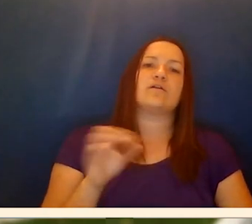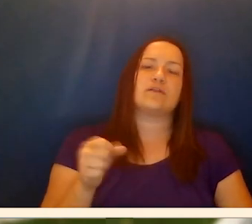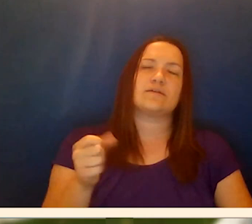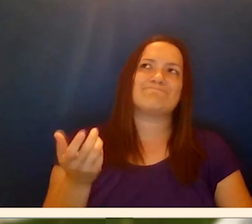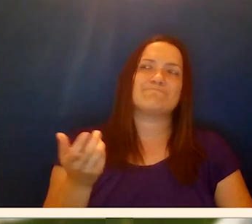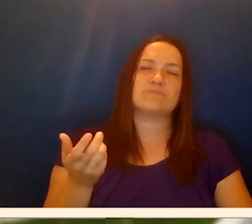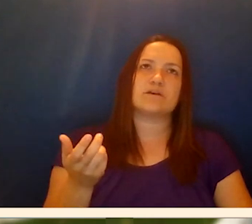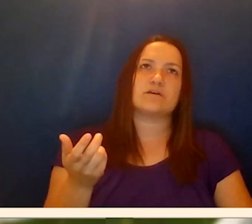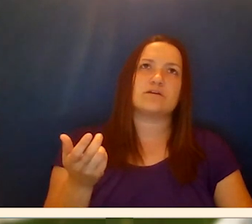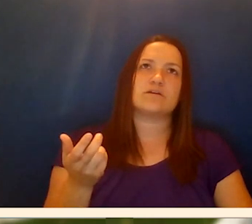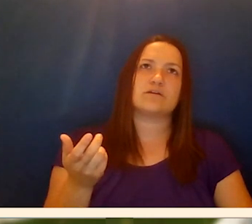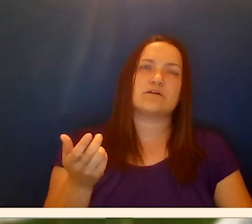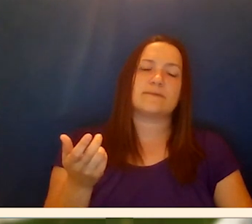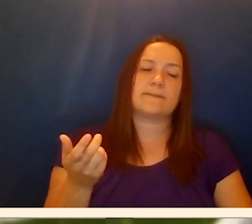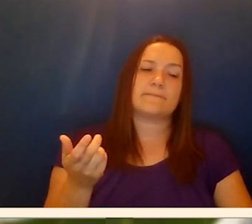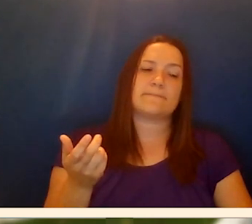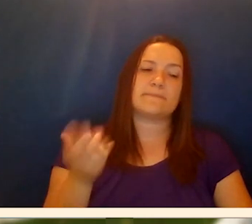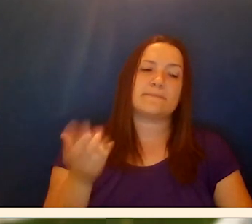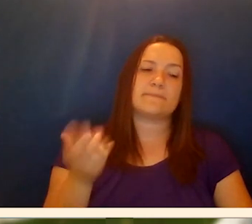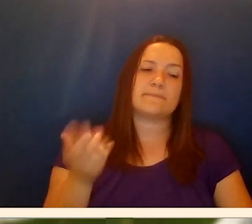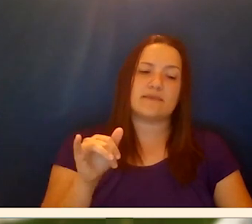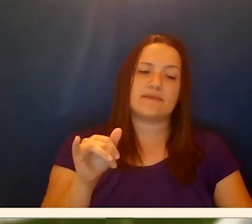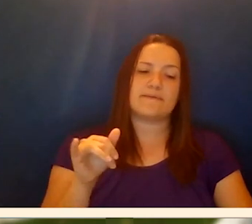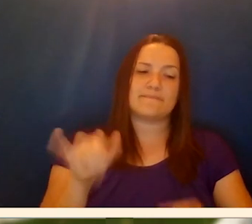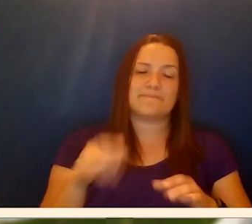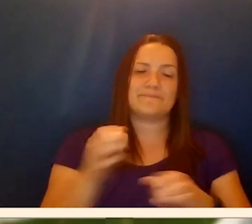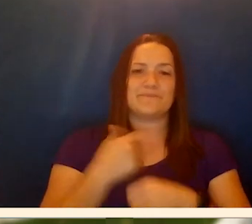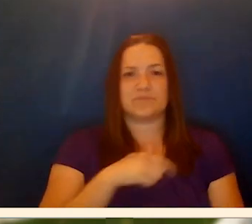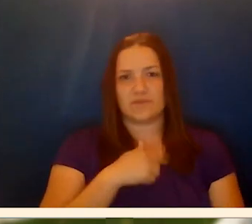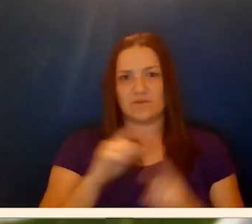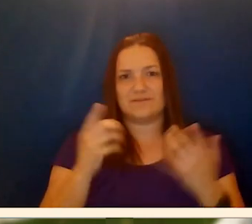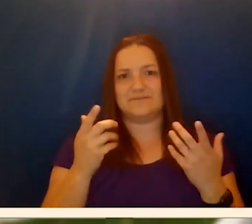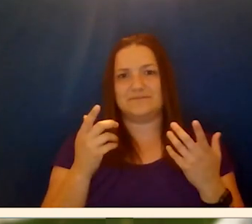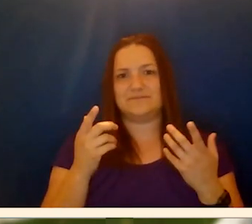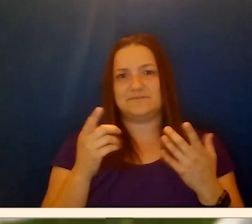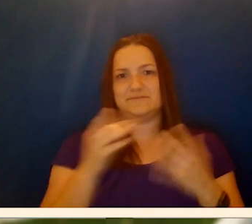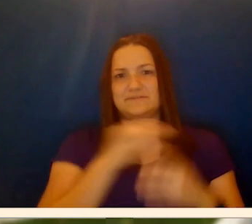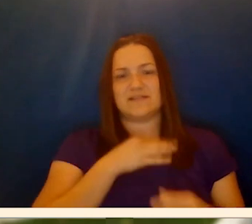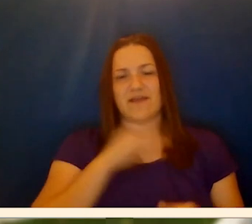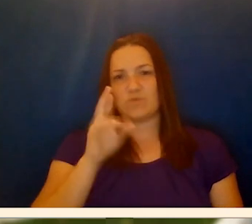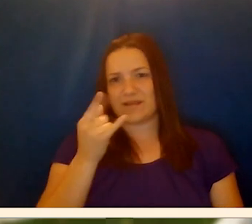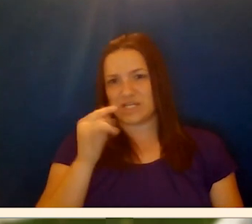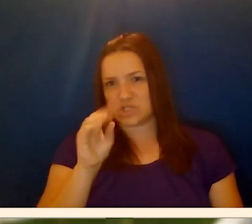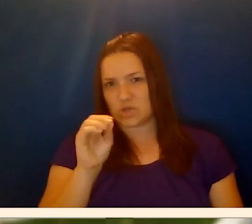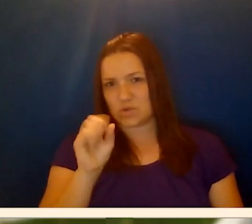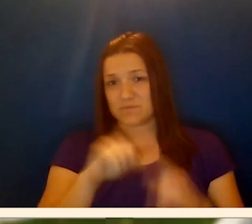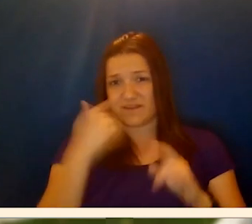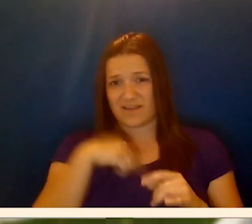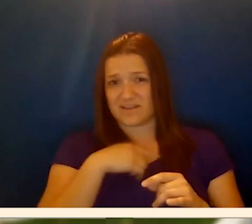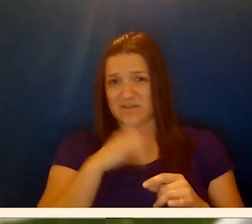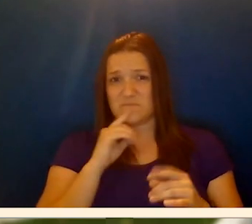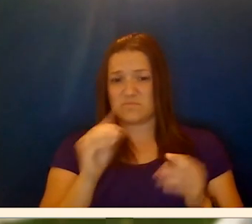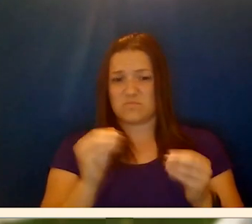situation, and it caused us to have to go out of staffing ratios. But for us, it was more of